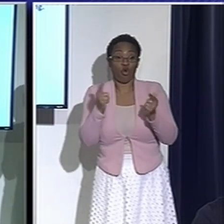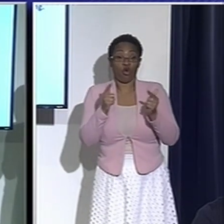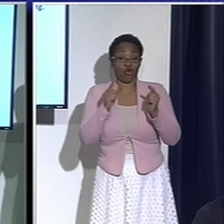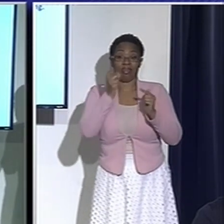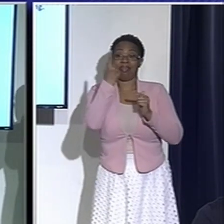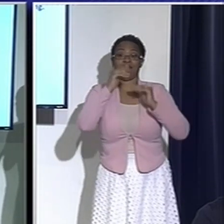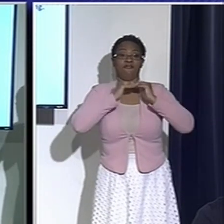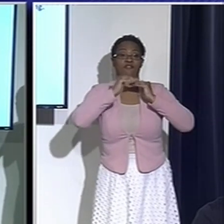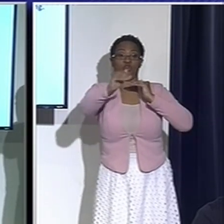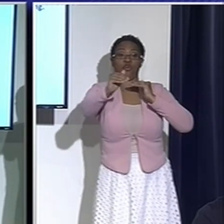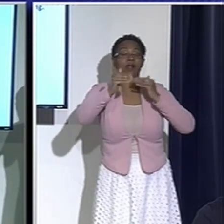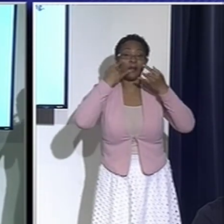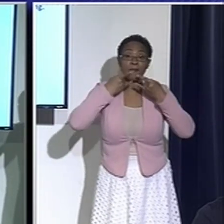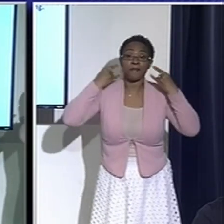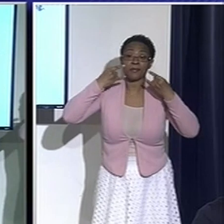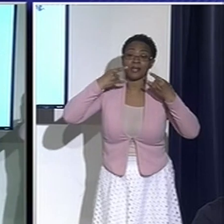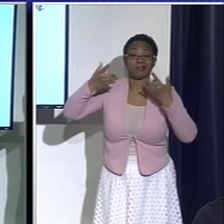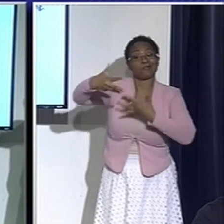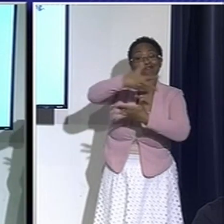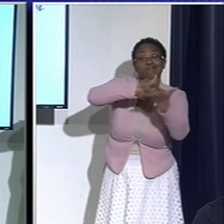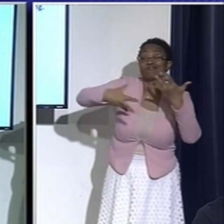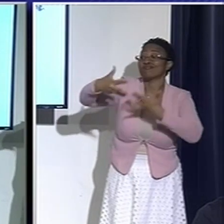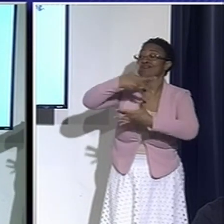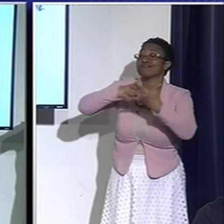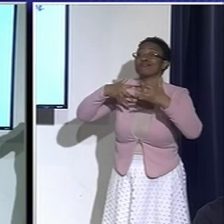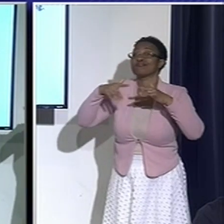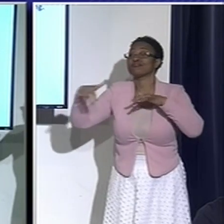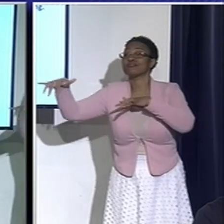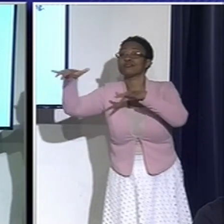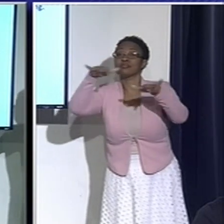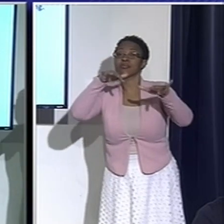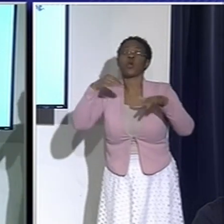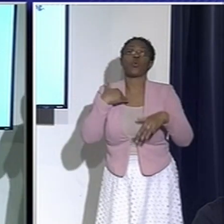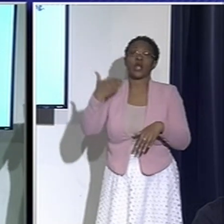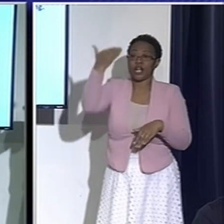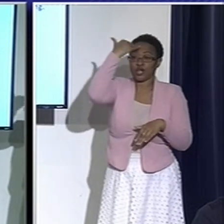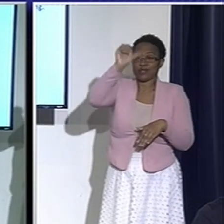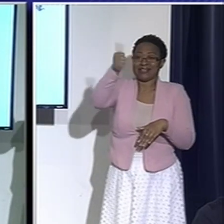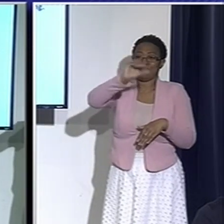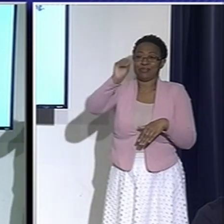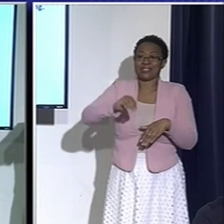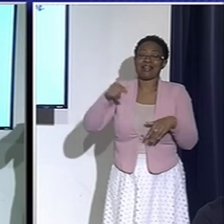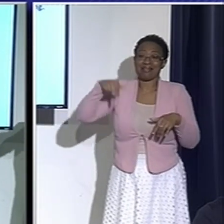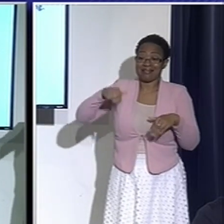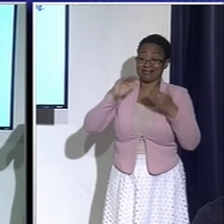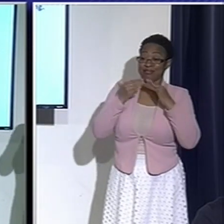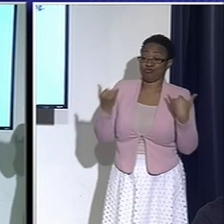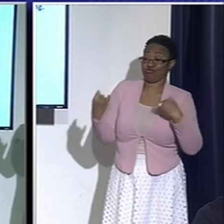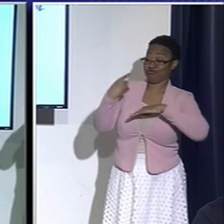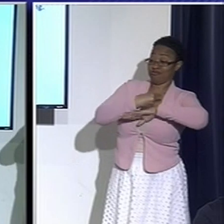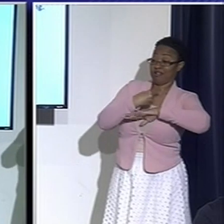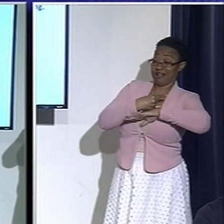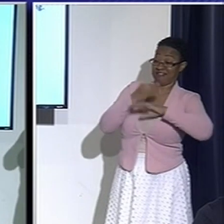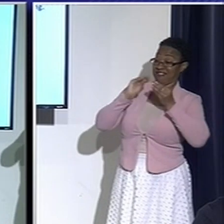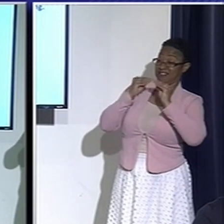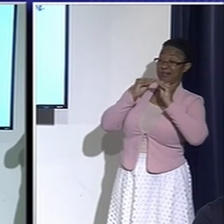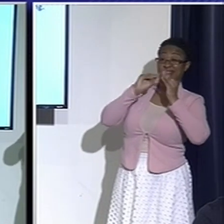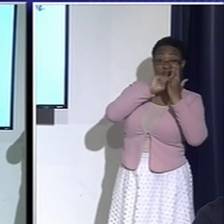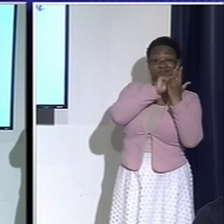floor wears a mask when they're interacting with anybody else, because we know 10% of the city today